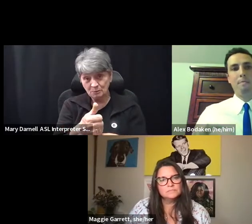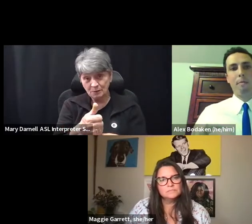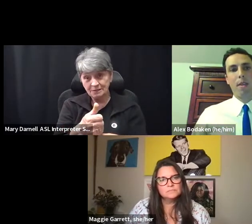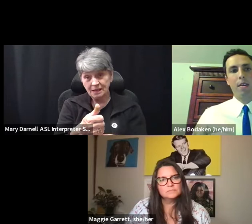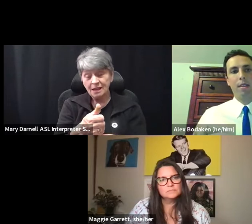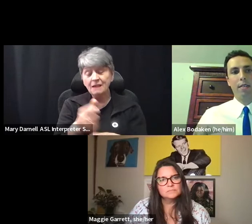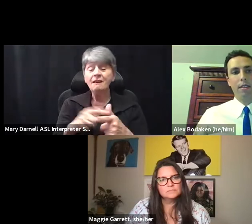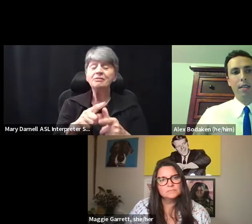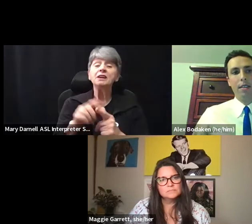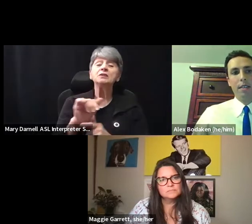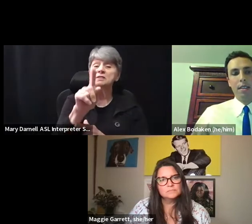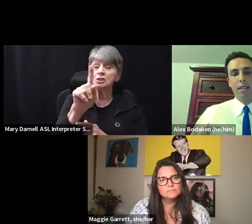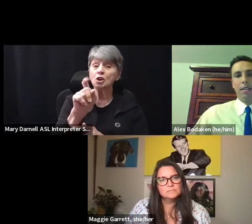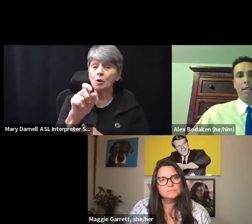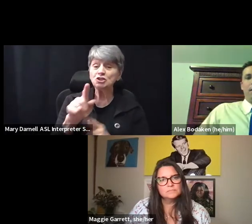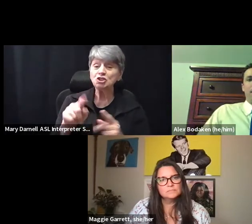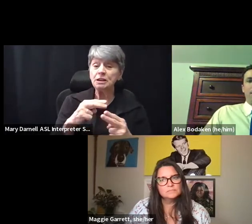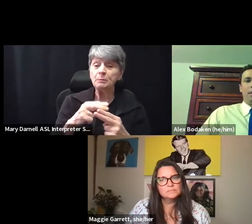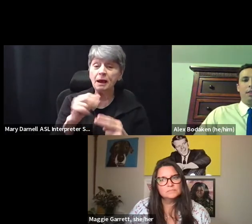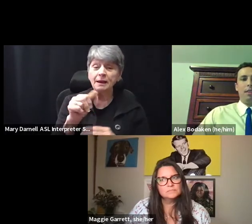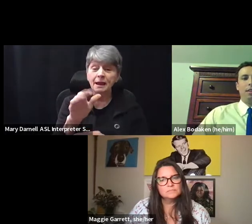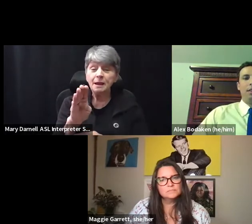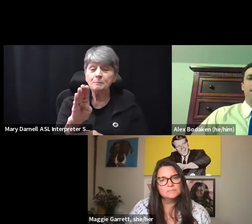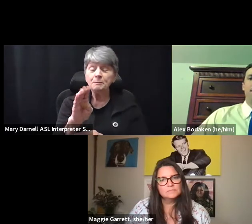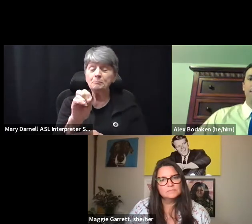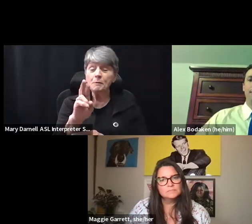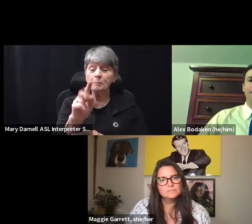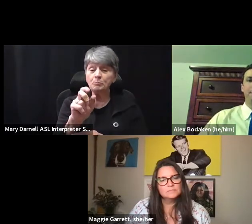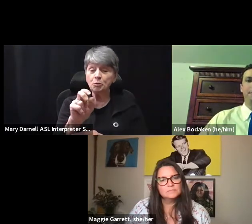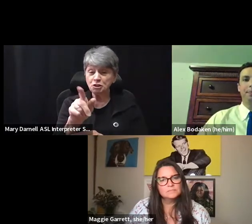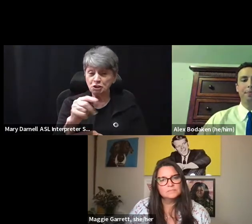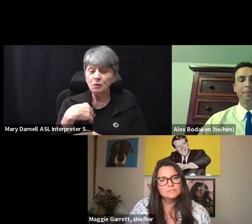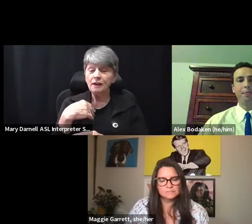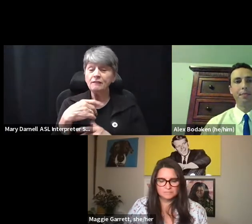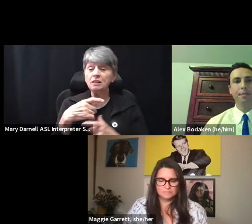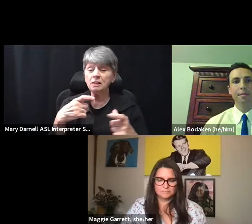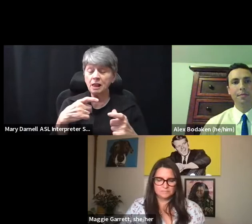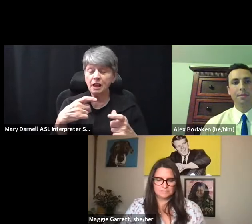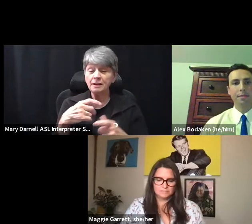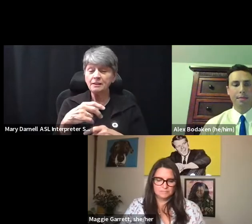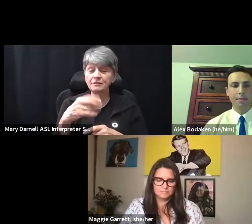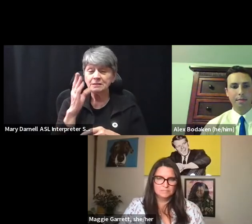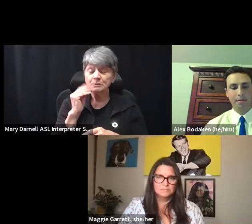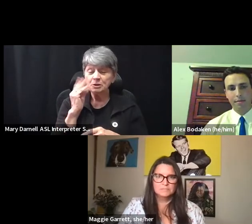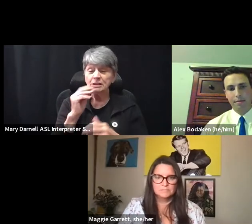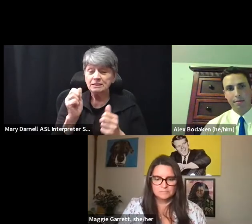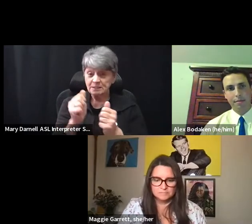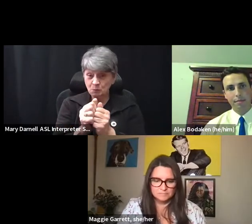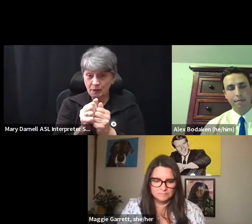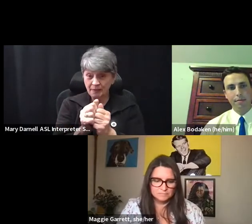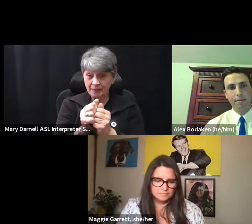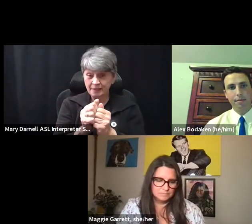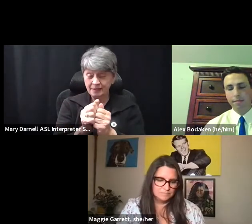abortion. And I know you have a long history in the reproductive freedom movement. There's been some court cases potentially coming